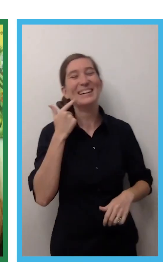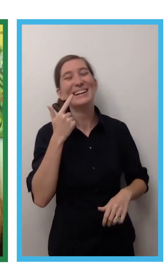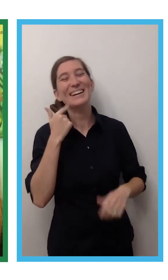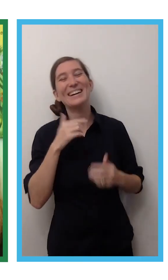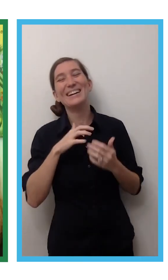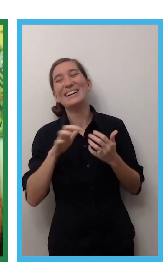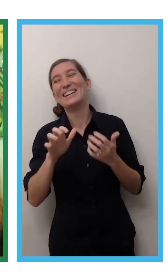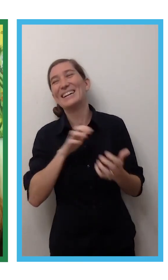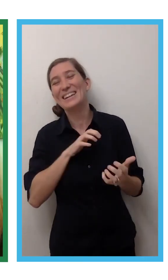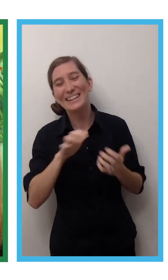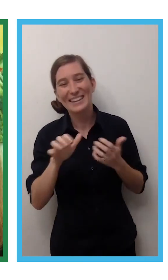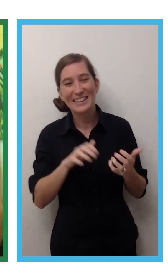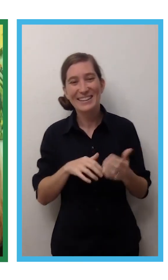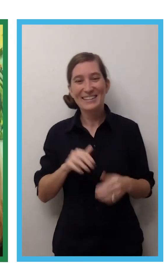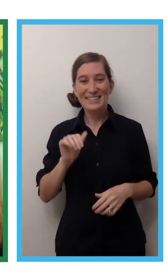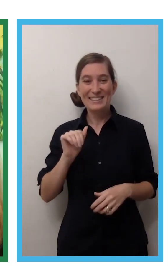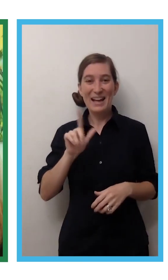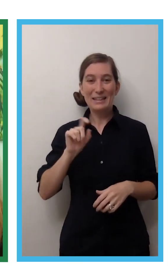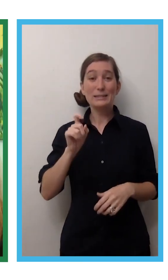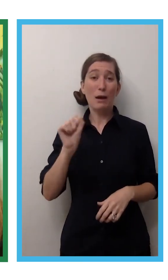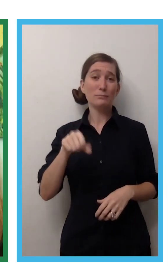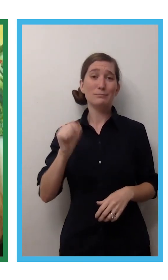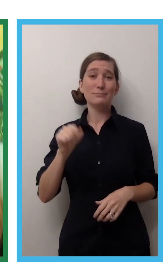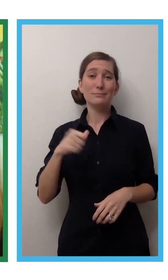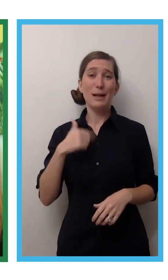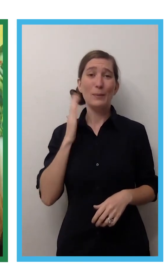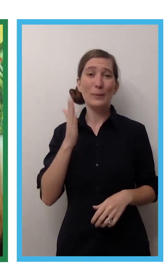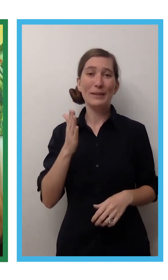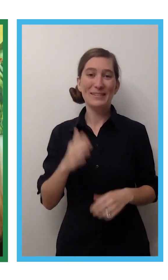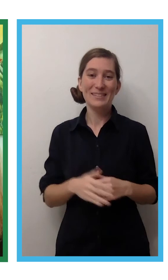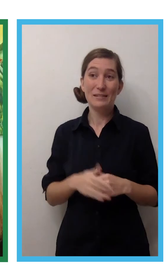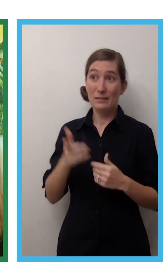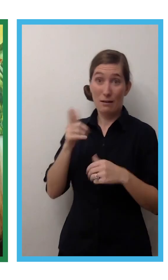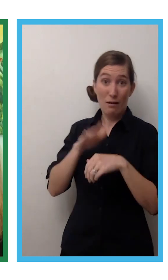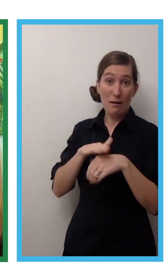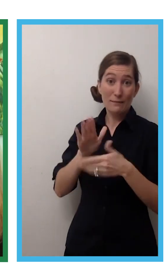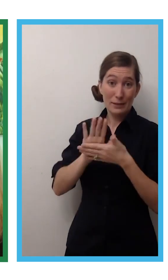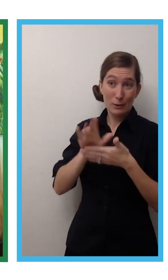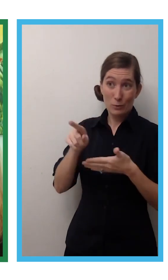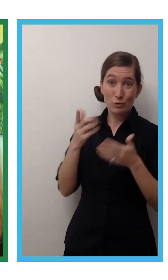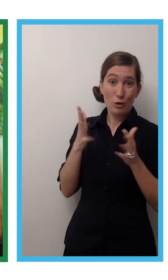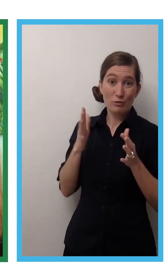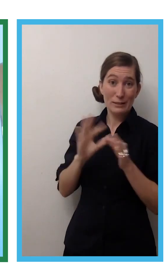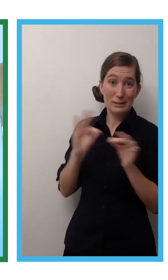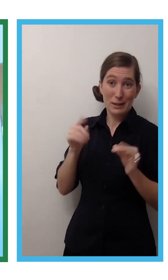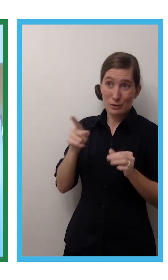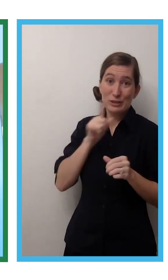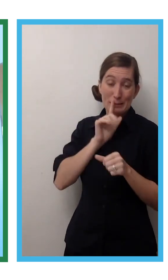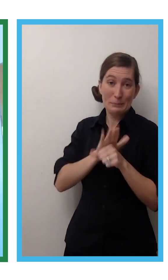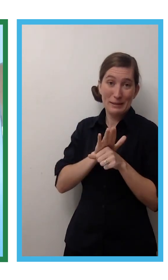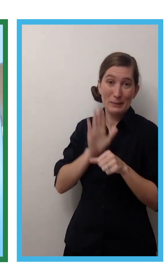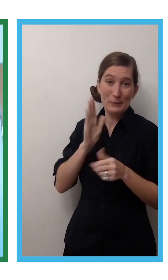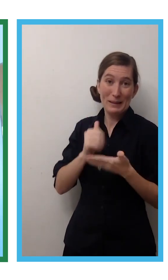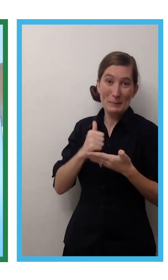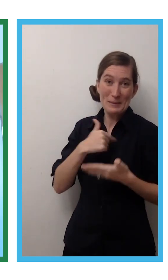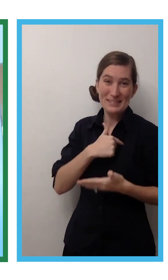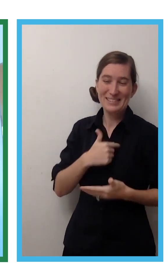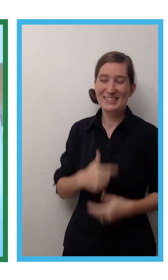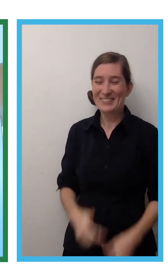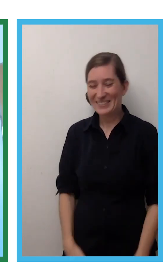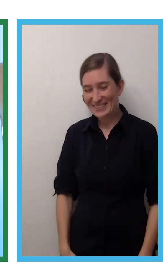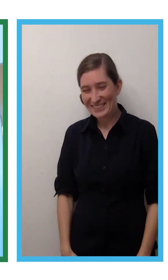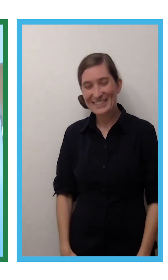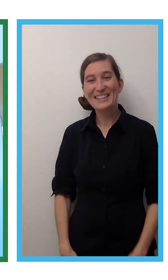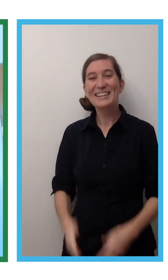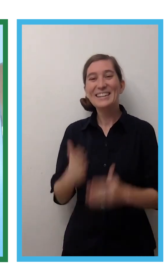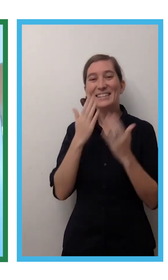Yeah. It's on video. She's committed. So I mean that's yeah. Okay. Thank you again, Jamie,